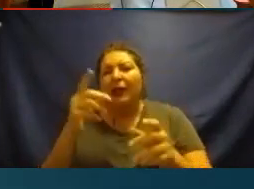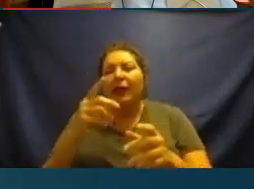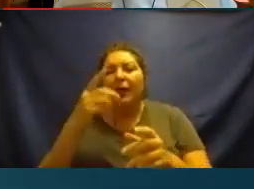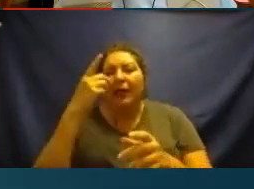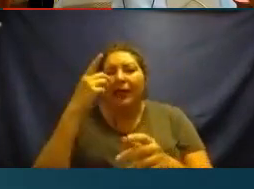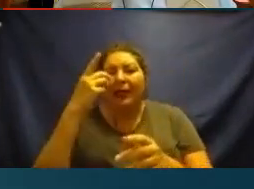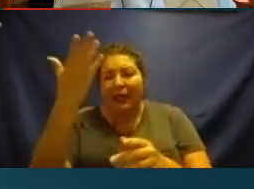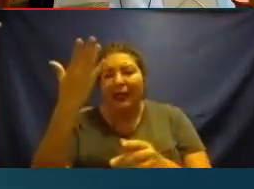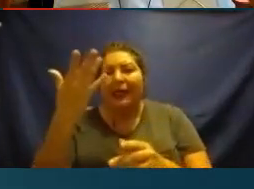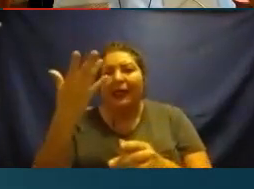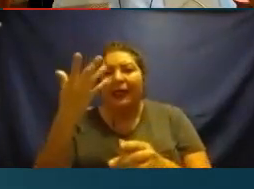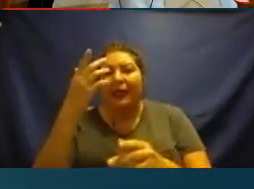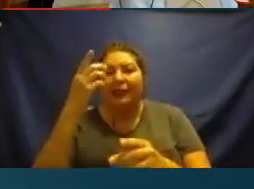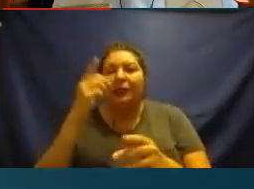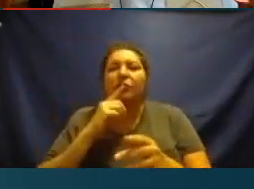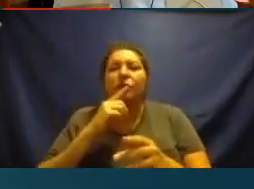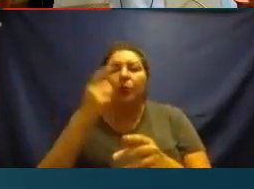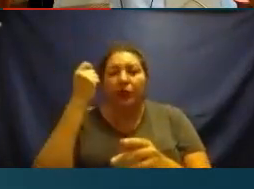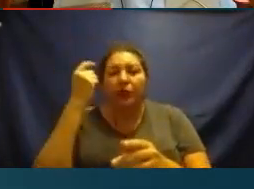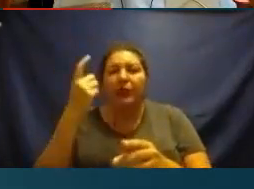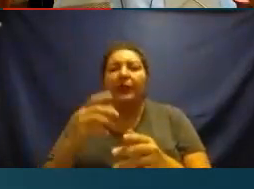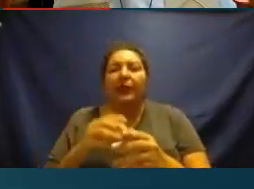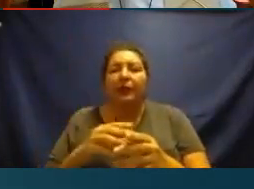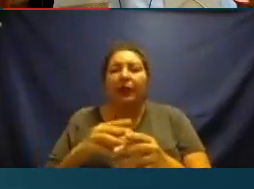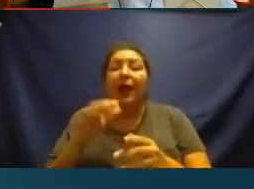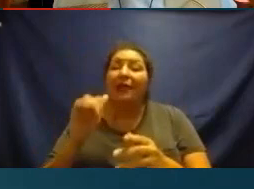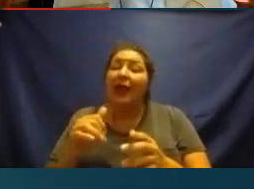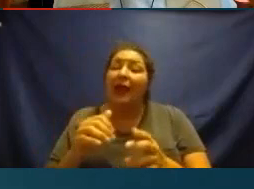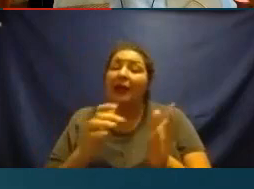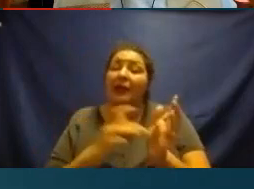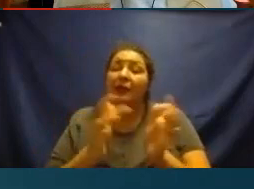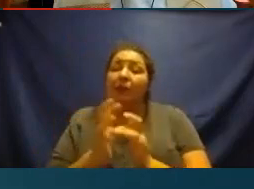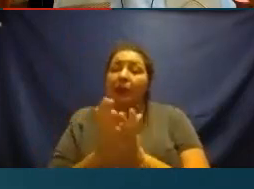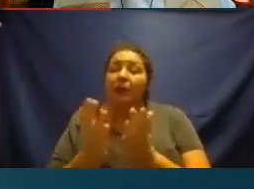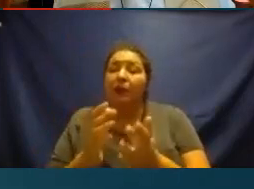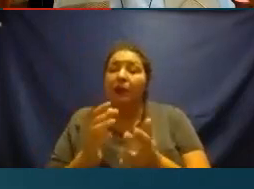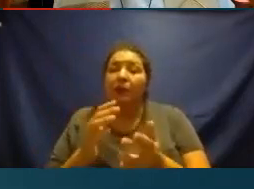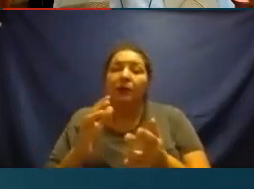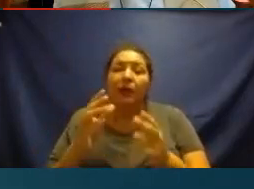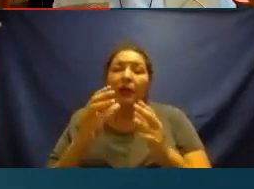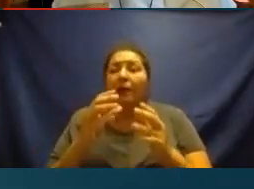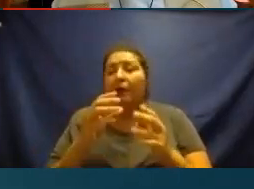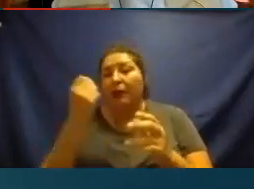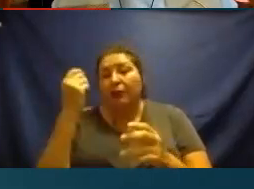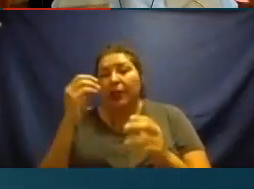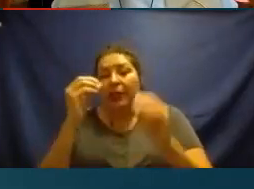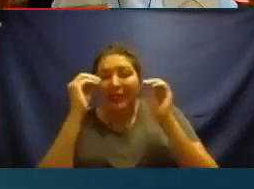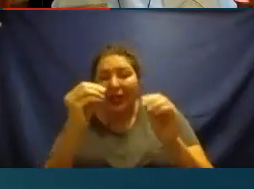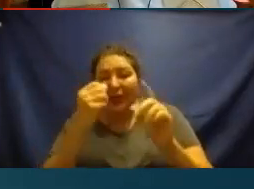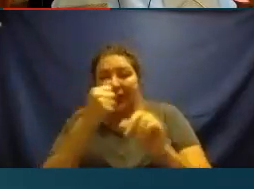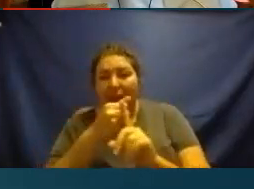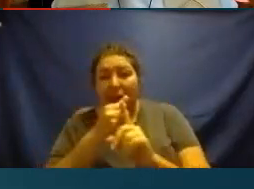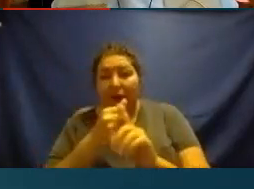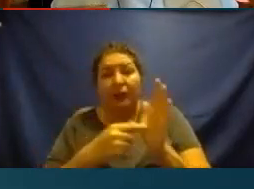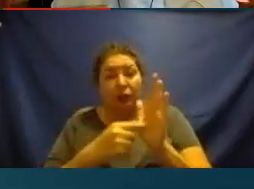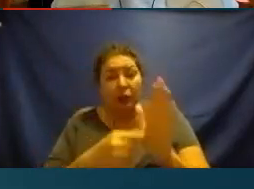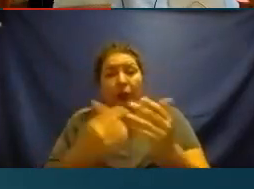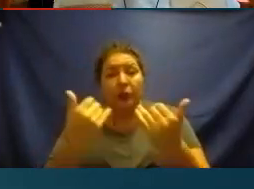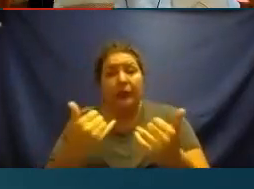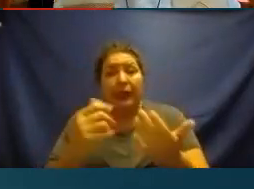primary principle of biblical interpretation taught by the Scriptures themselves and demonstrated today in the